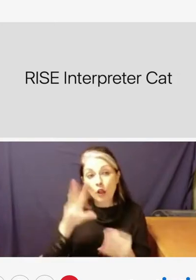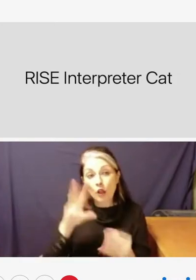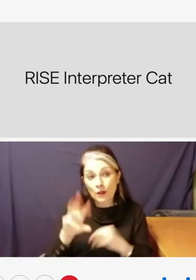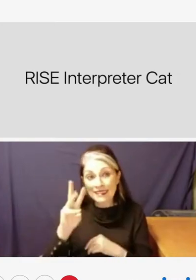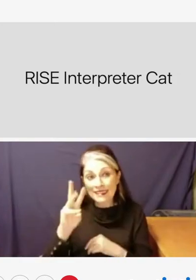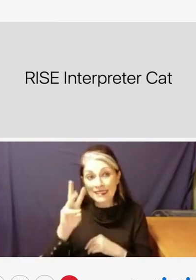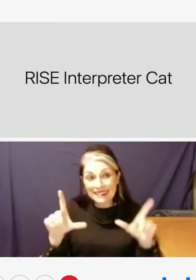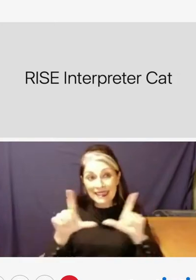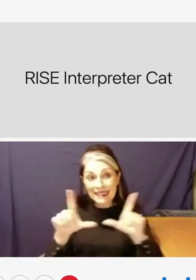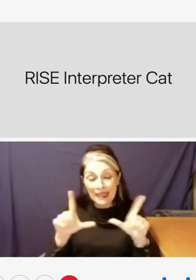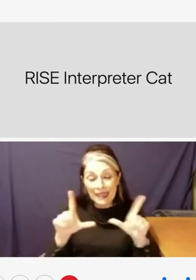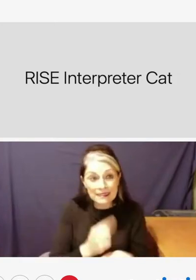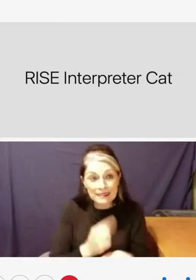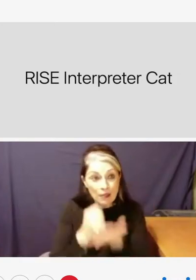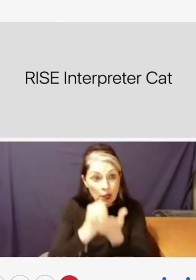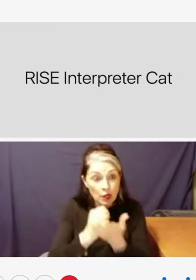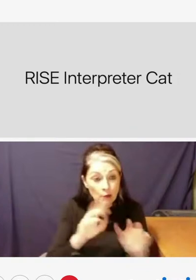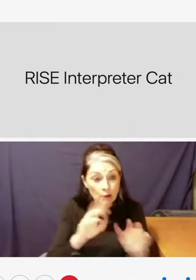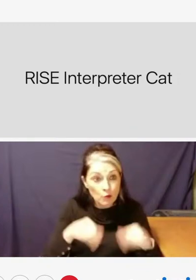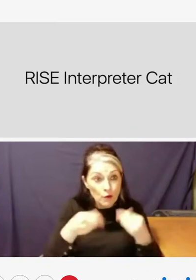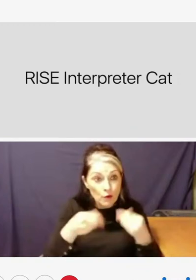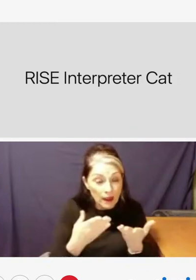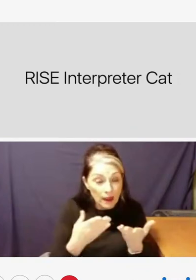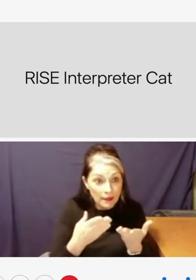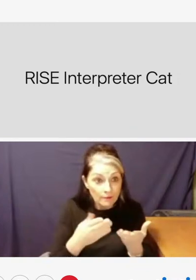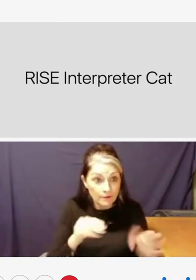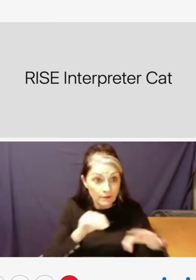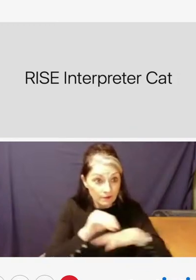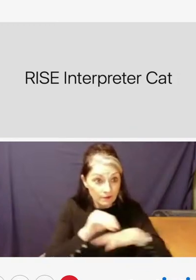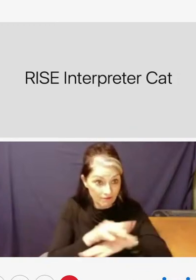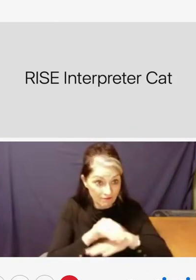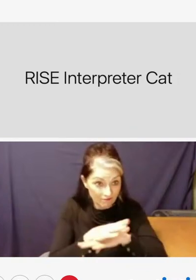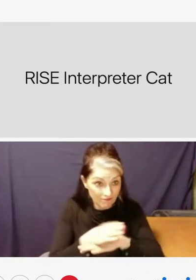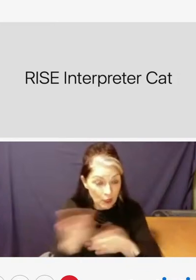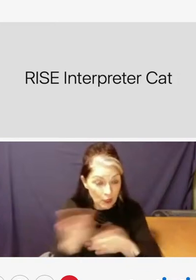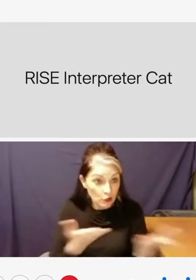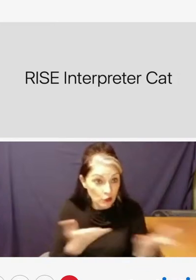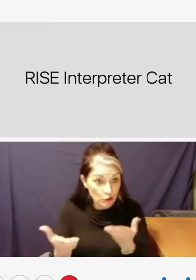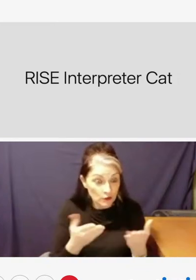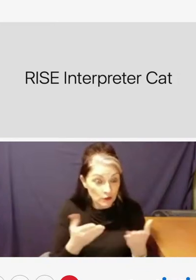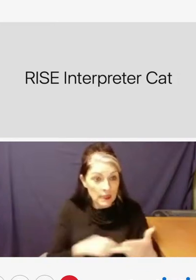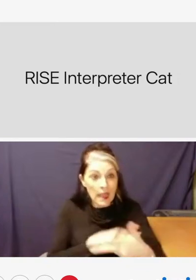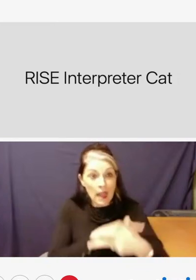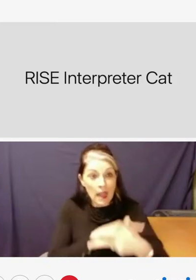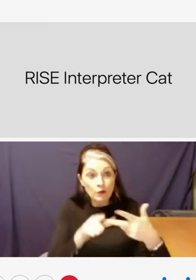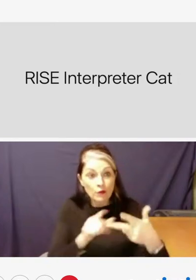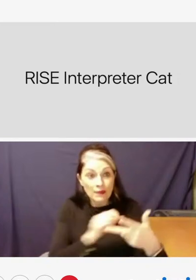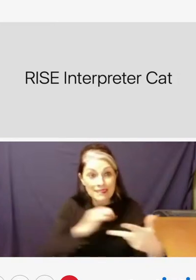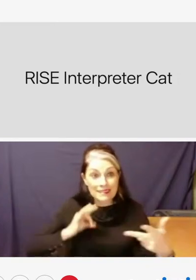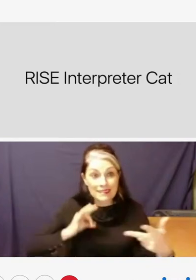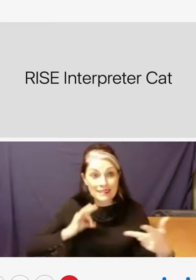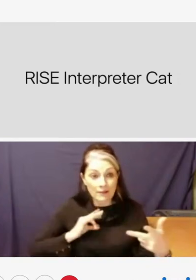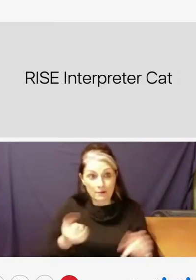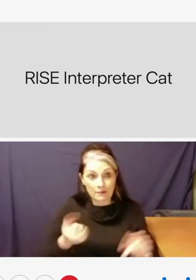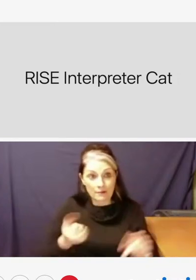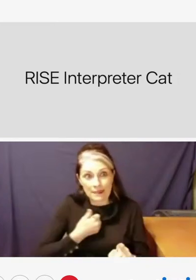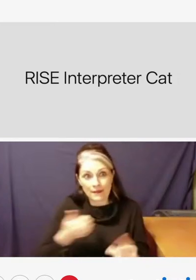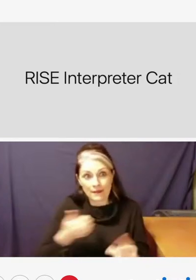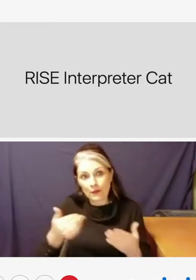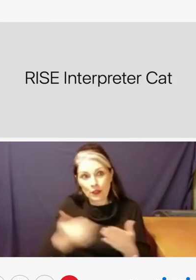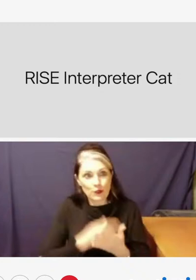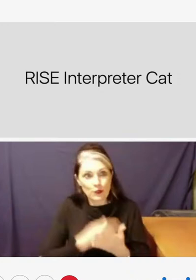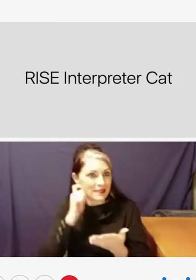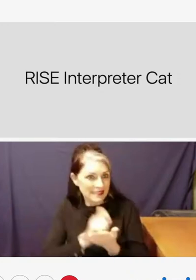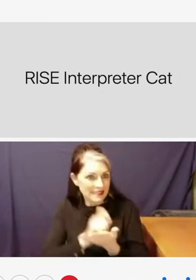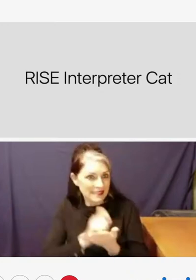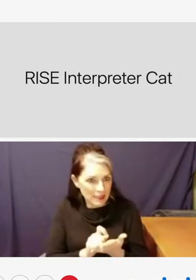these mental health insurance and of course there are uh three staff including myself Miss lesy and we have our new secretary again